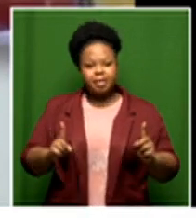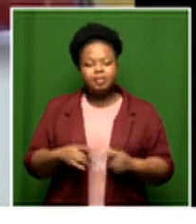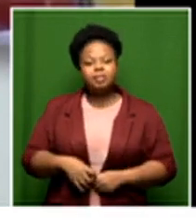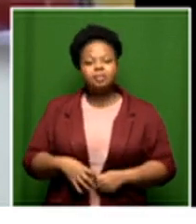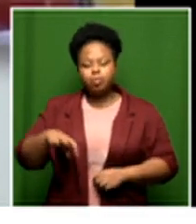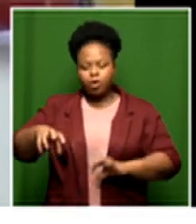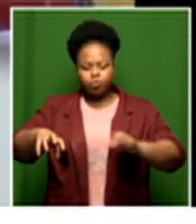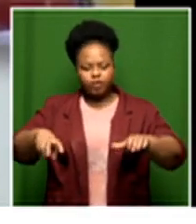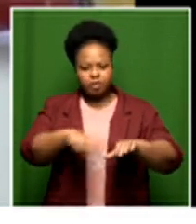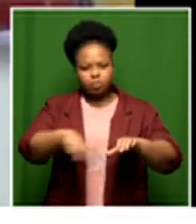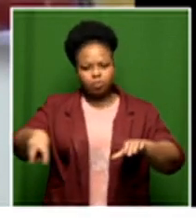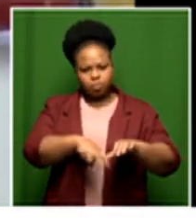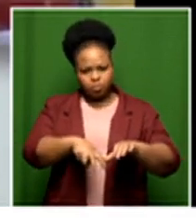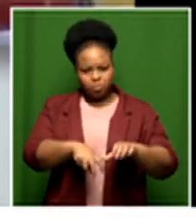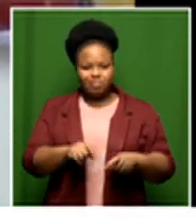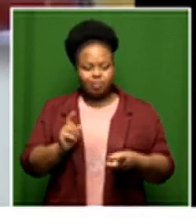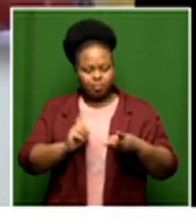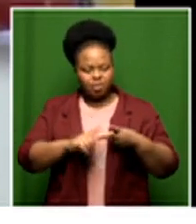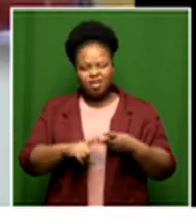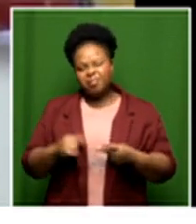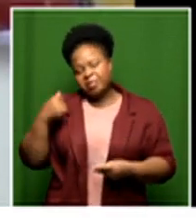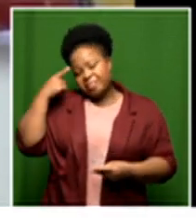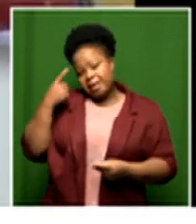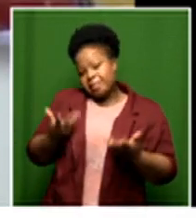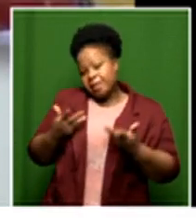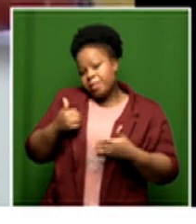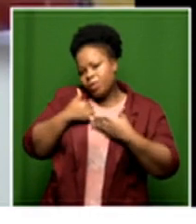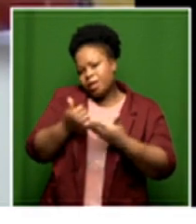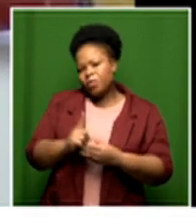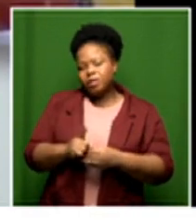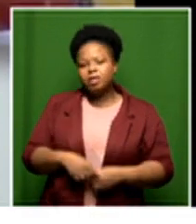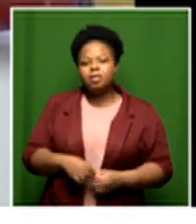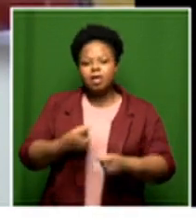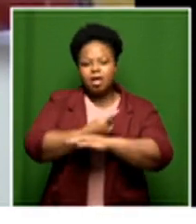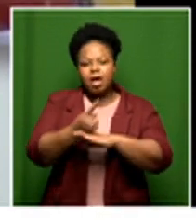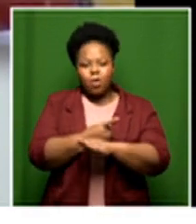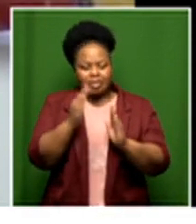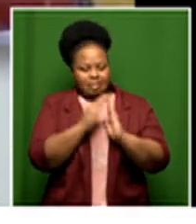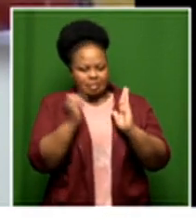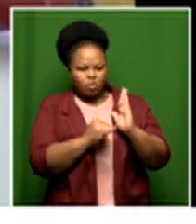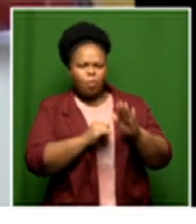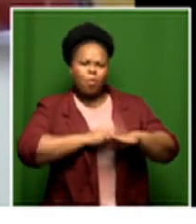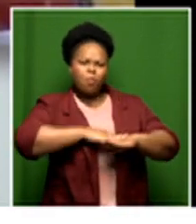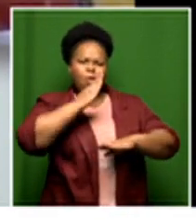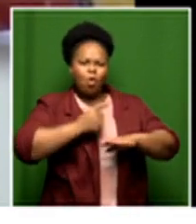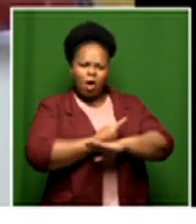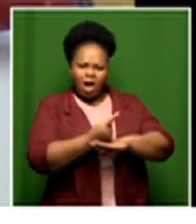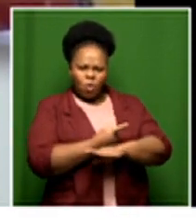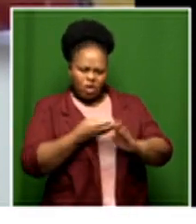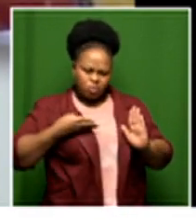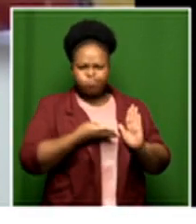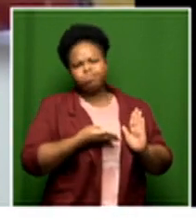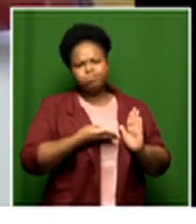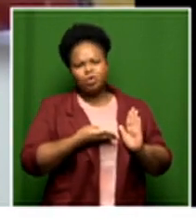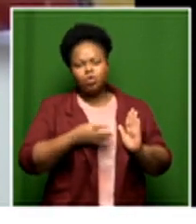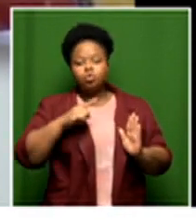transport, and also what SAMA think might help is if we extend the curfew. so that we make sure people doesn't go